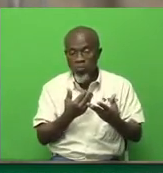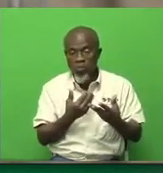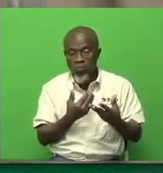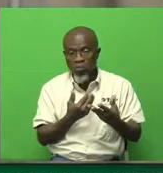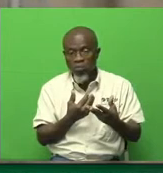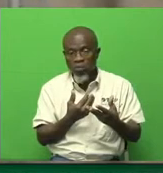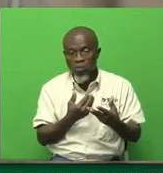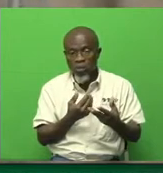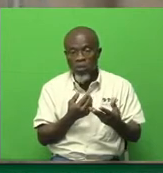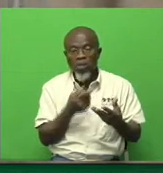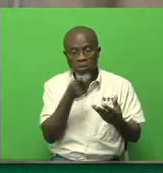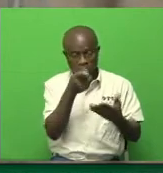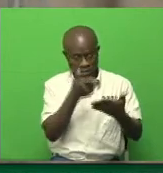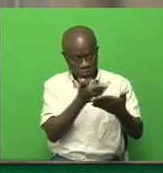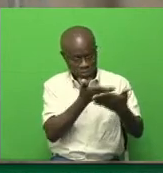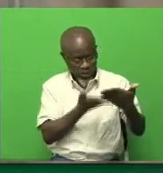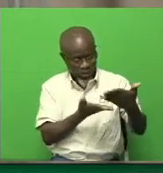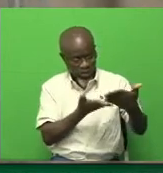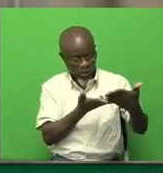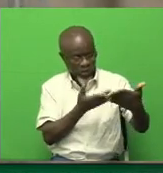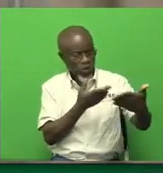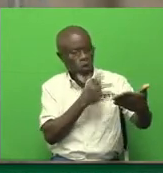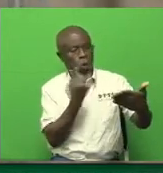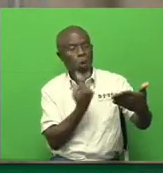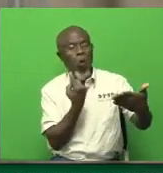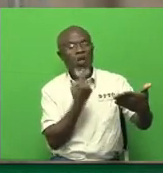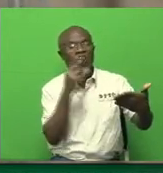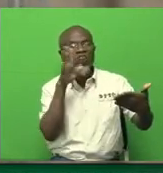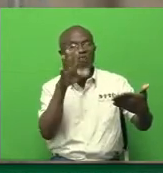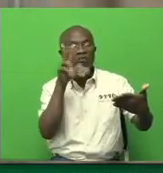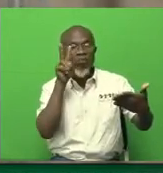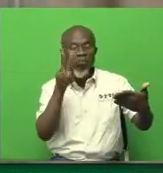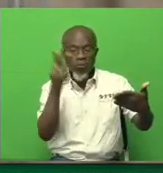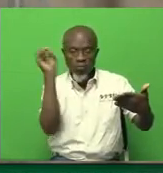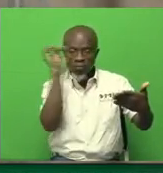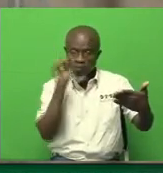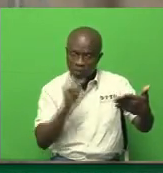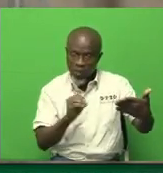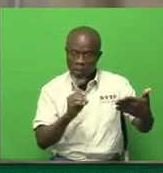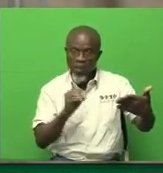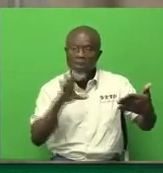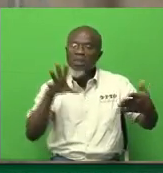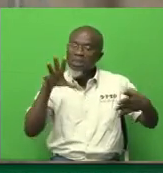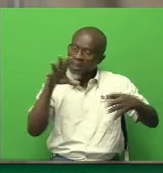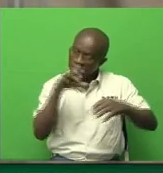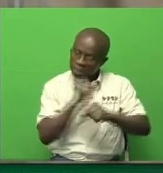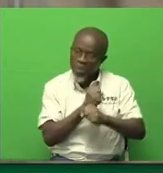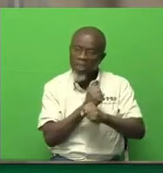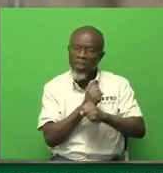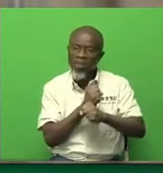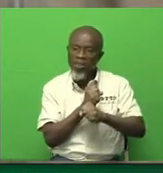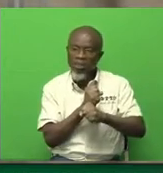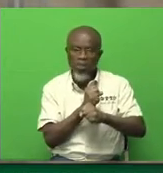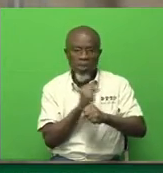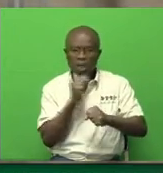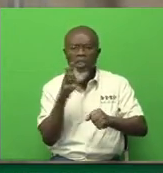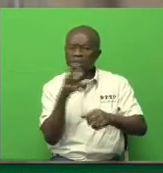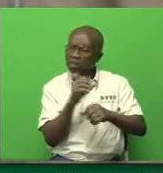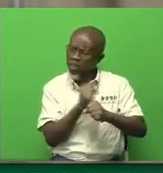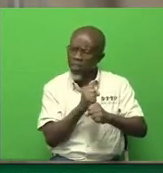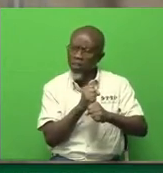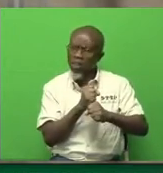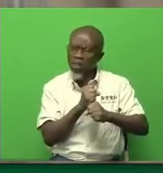52 percent of the country actually receives no not not receive